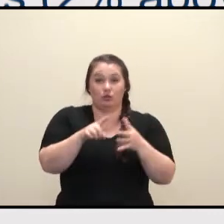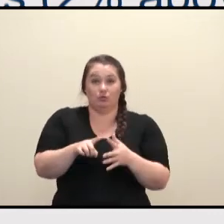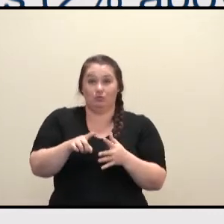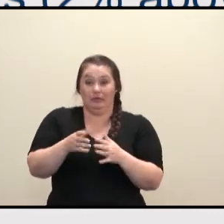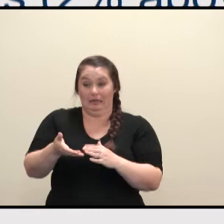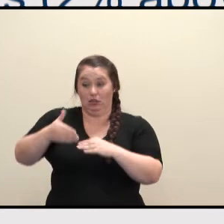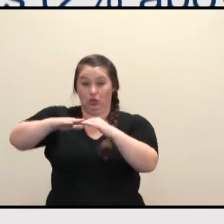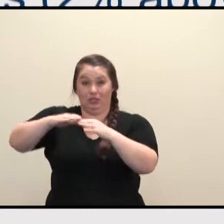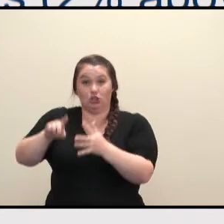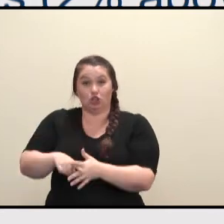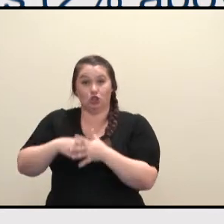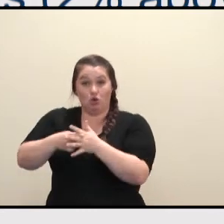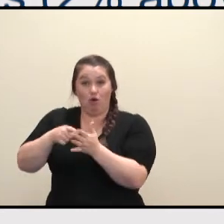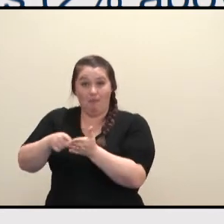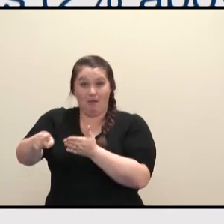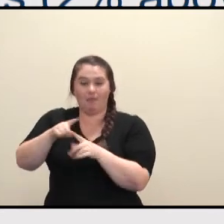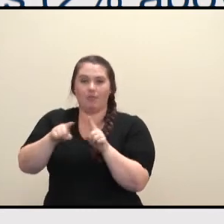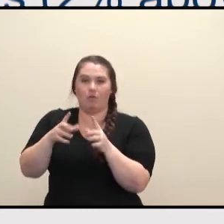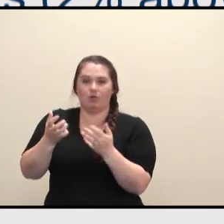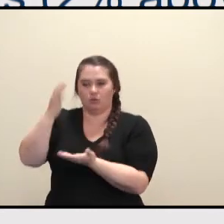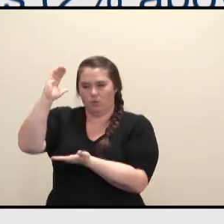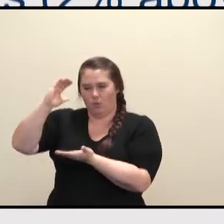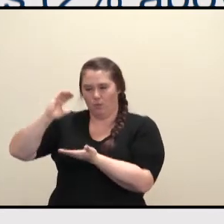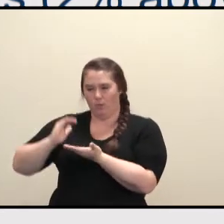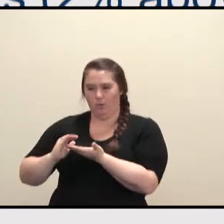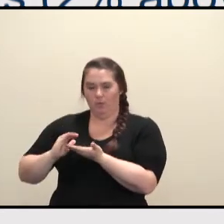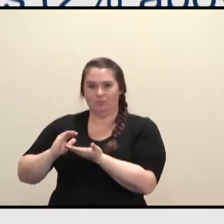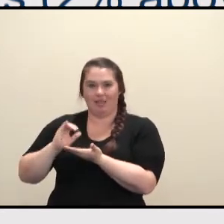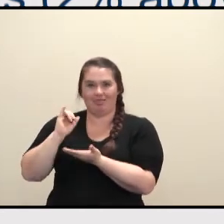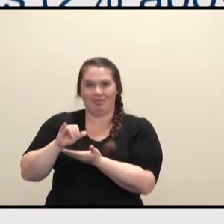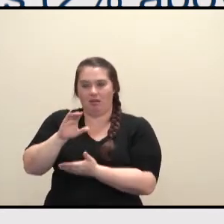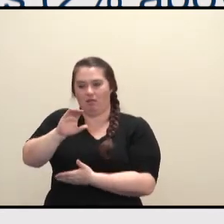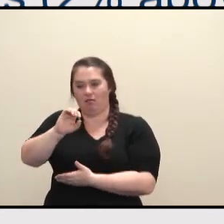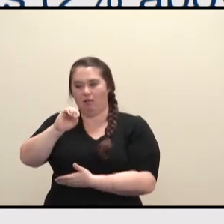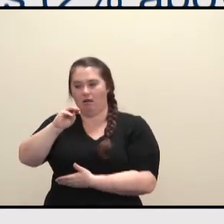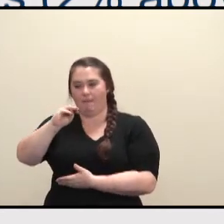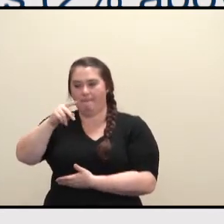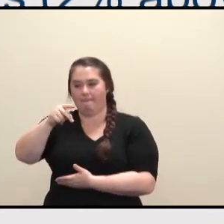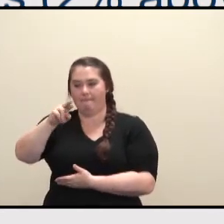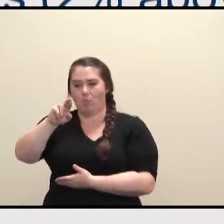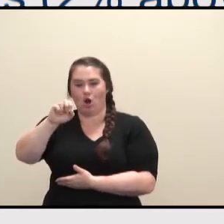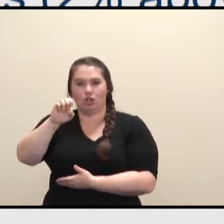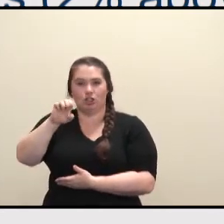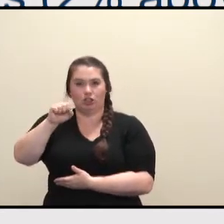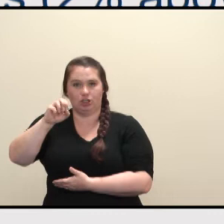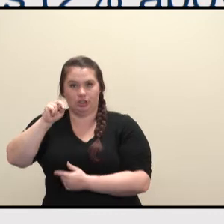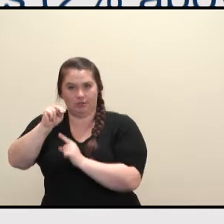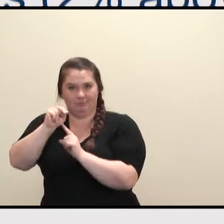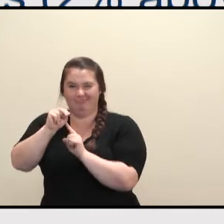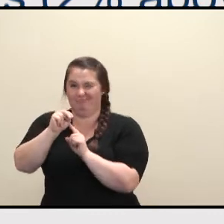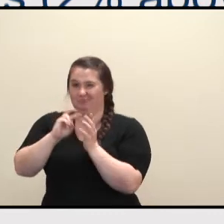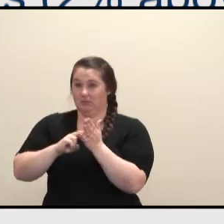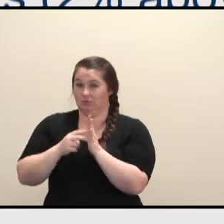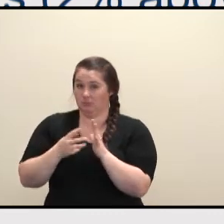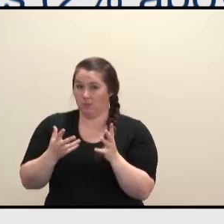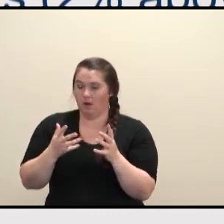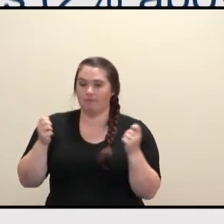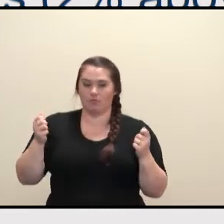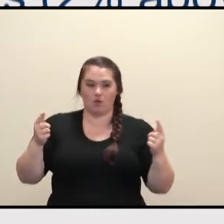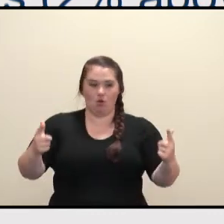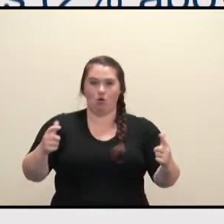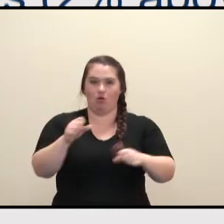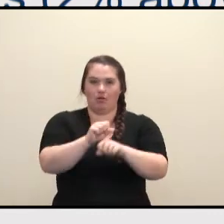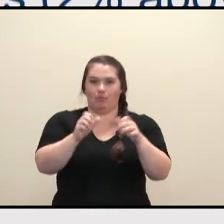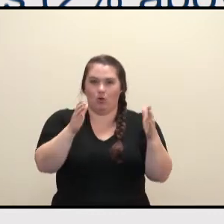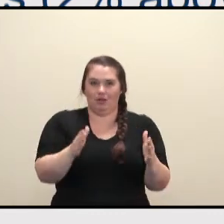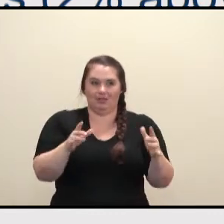rates, but we want to make sure that we're alleviating compression. And so really what compression means is that a lot of employees are all making the